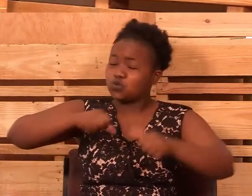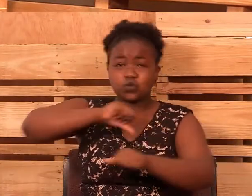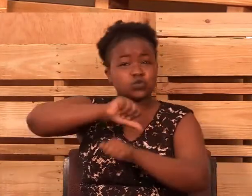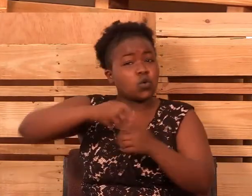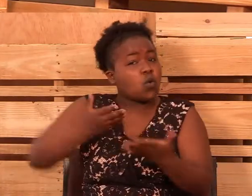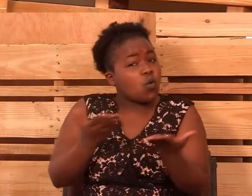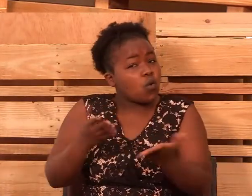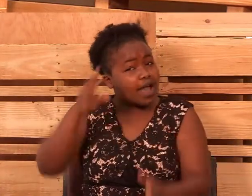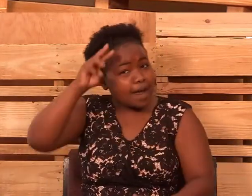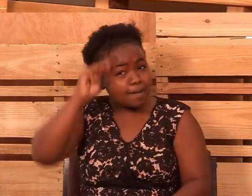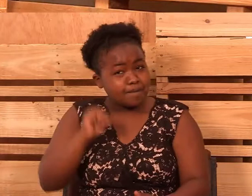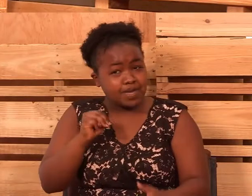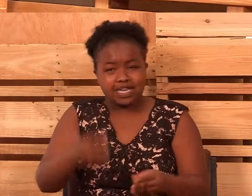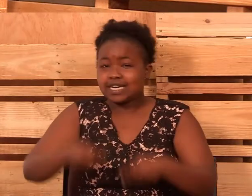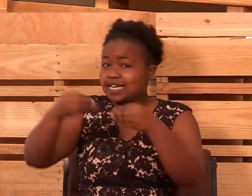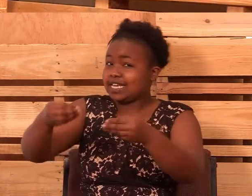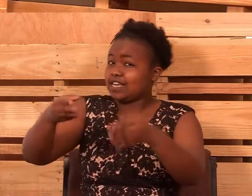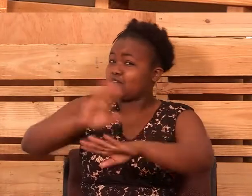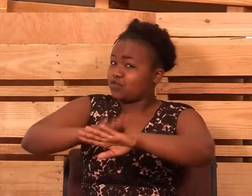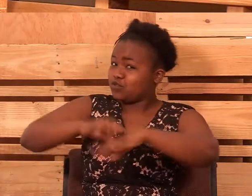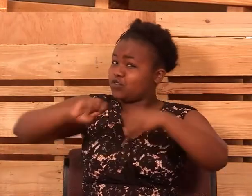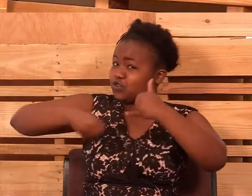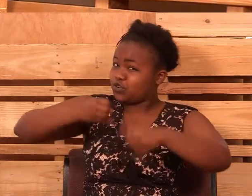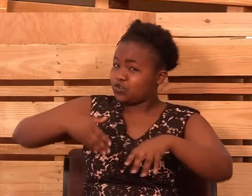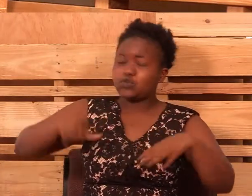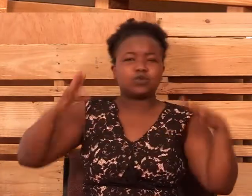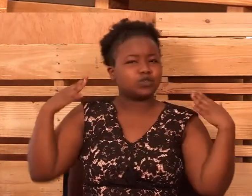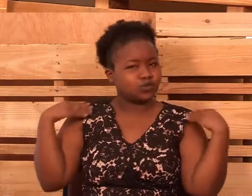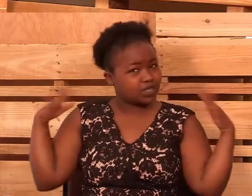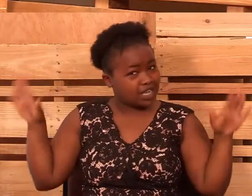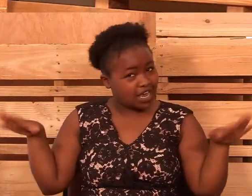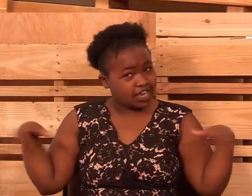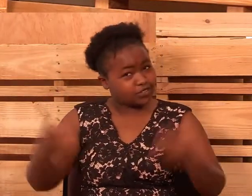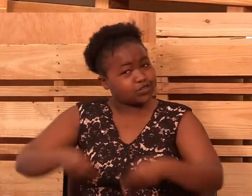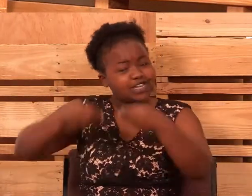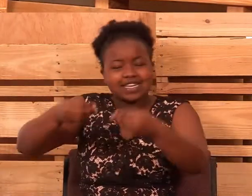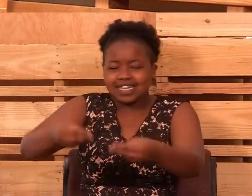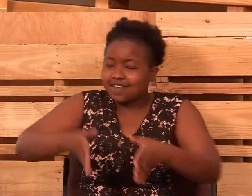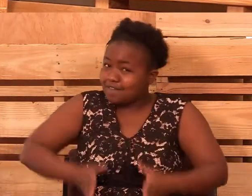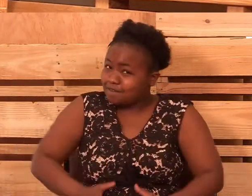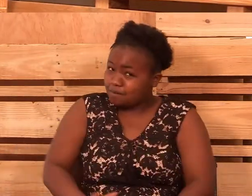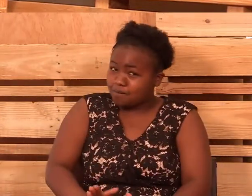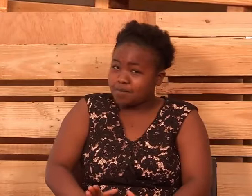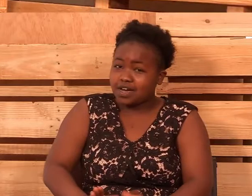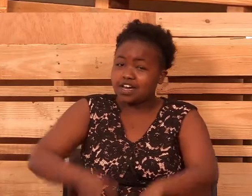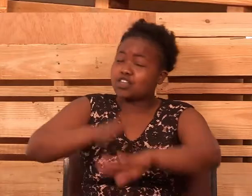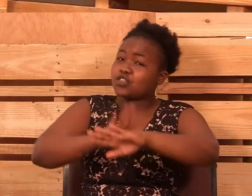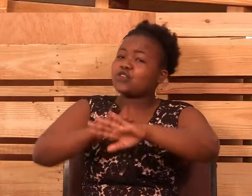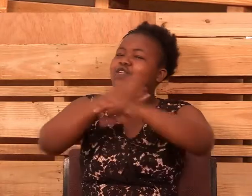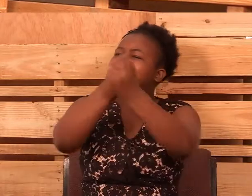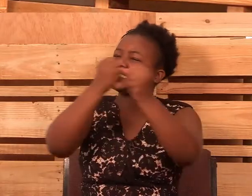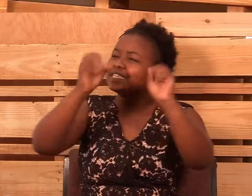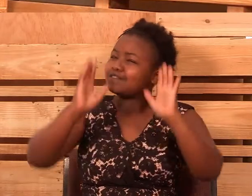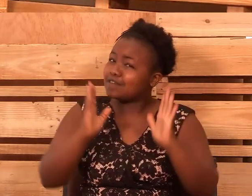Mary was given good news by the angel that is going to give birth to a baby boy who will be the savior